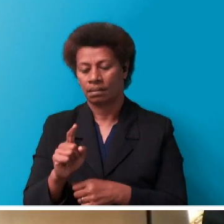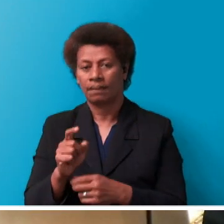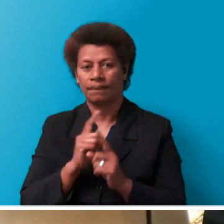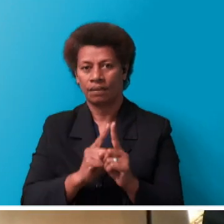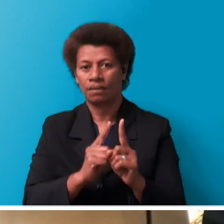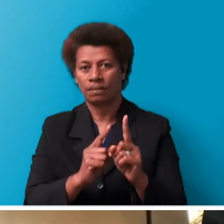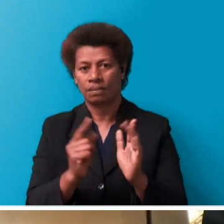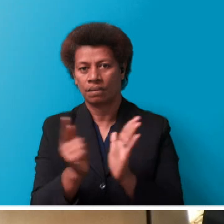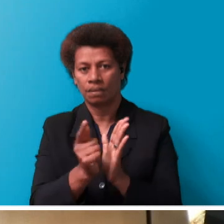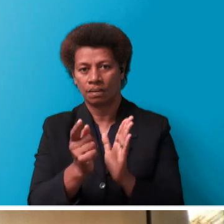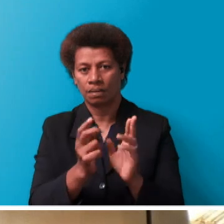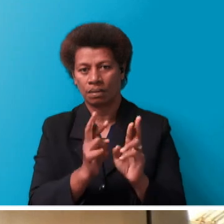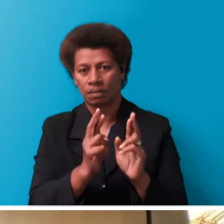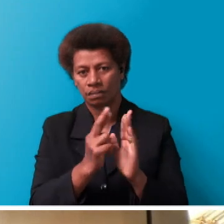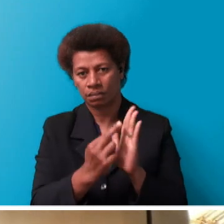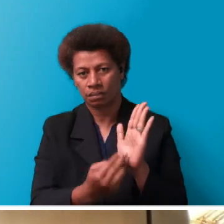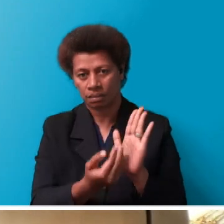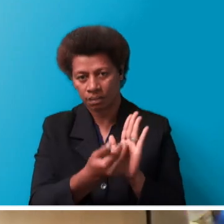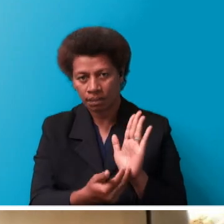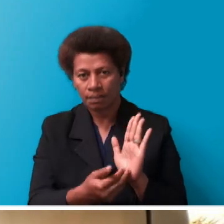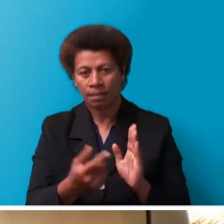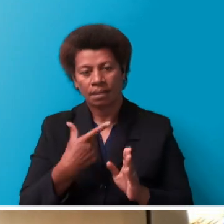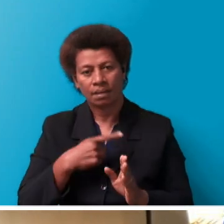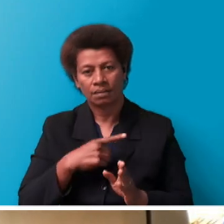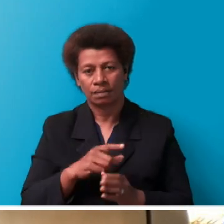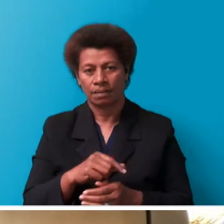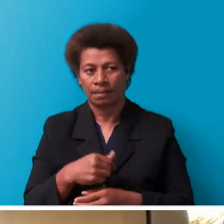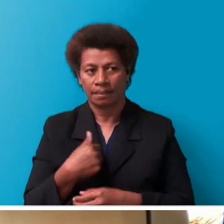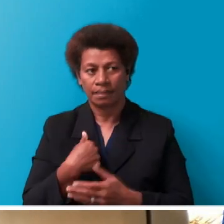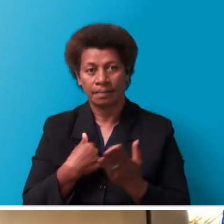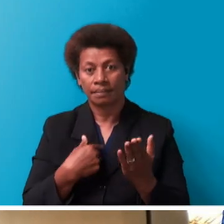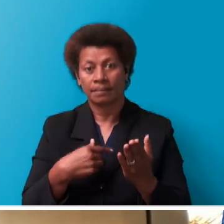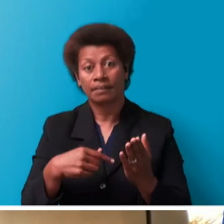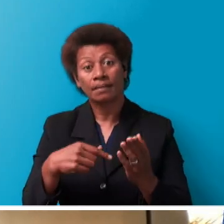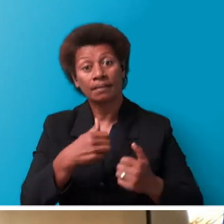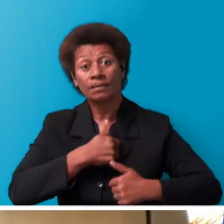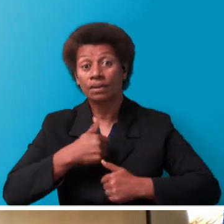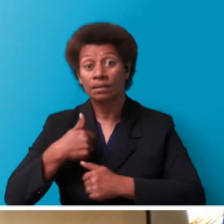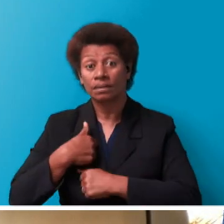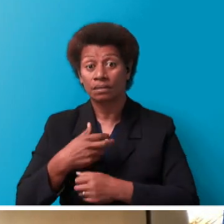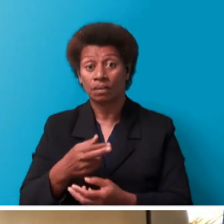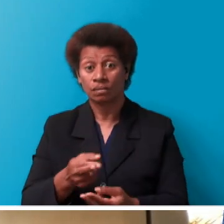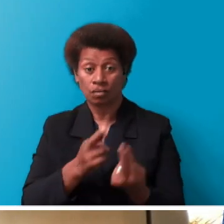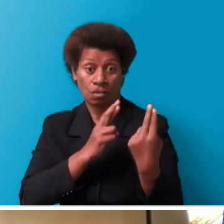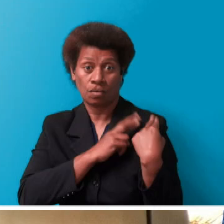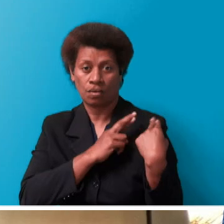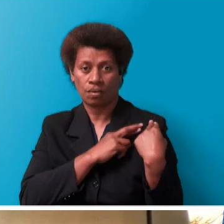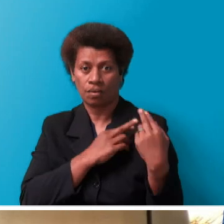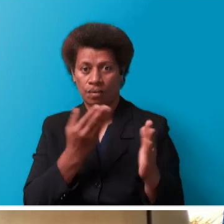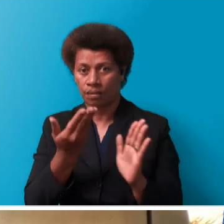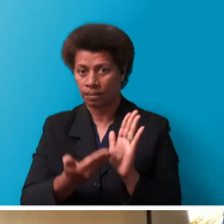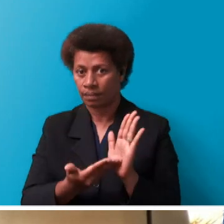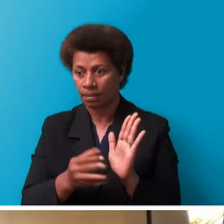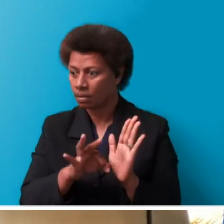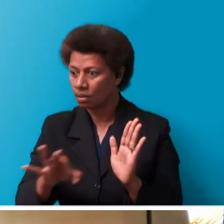This is why I have fought for a redefinition of the military's role, not as a power unto